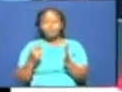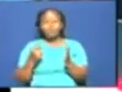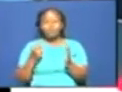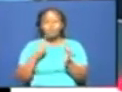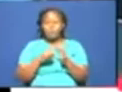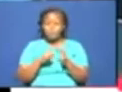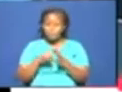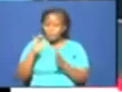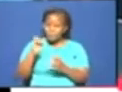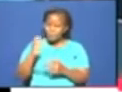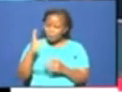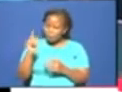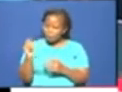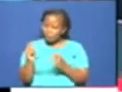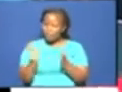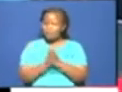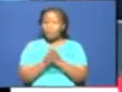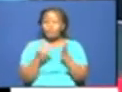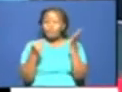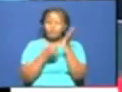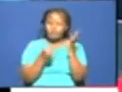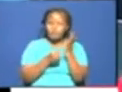ICT and digital economy,